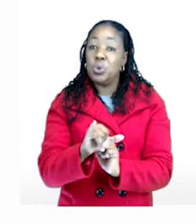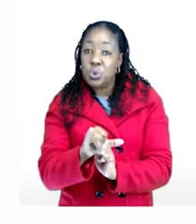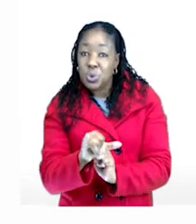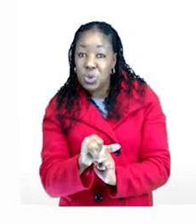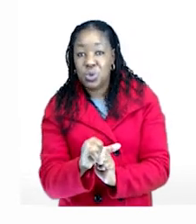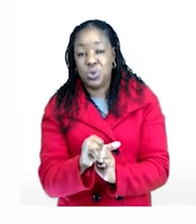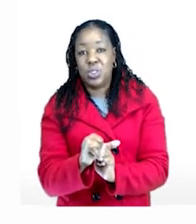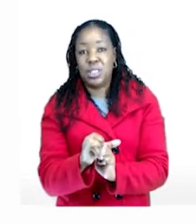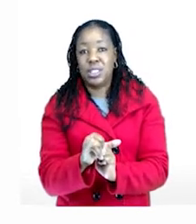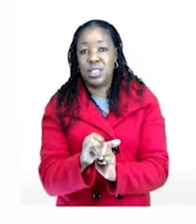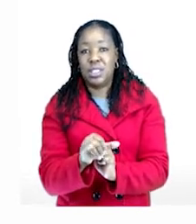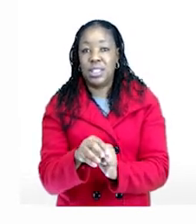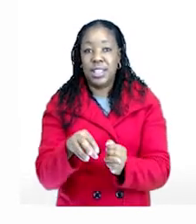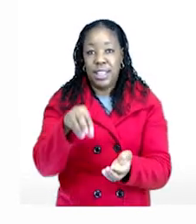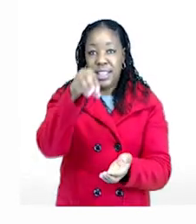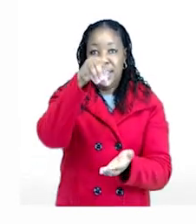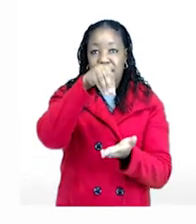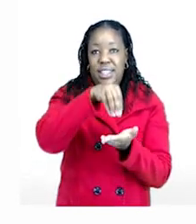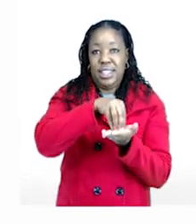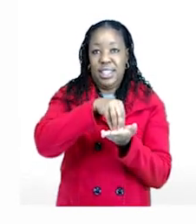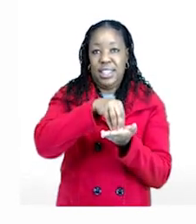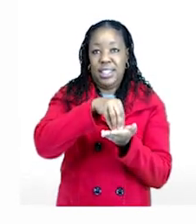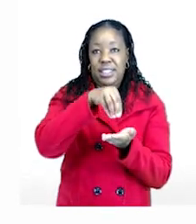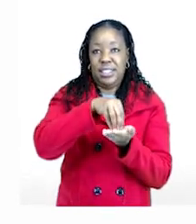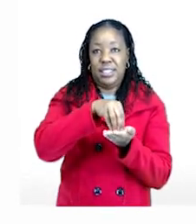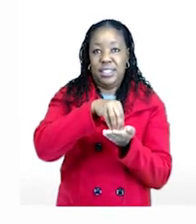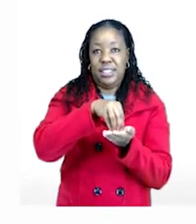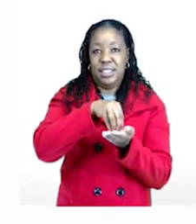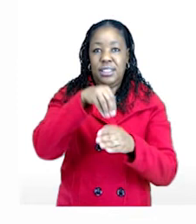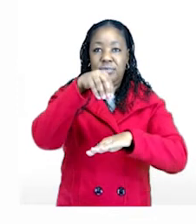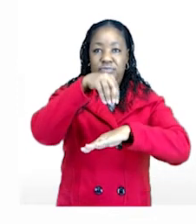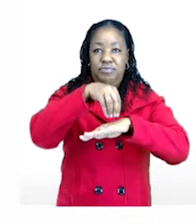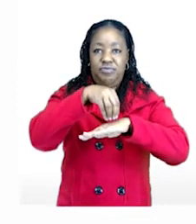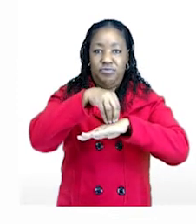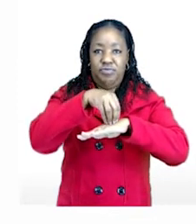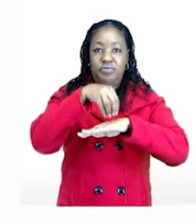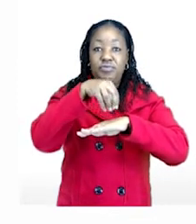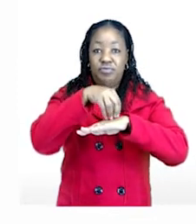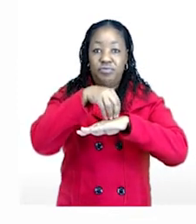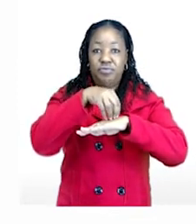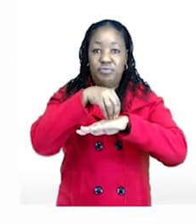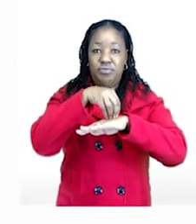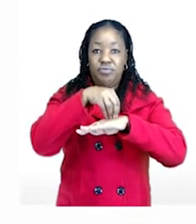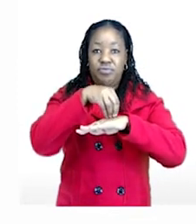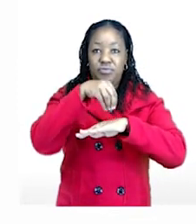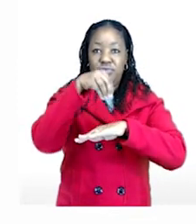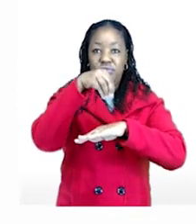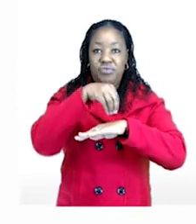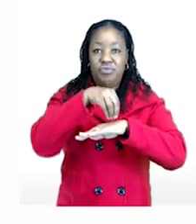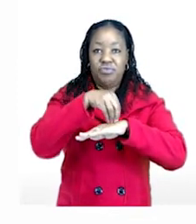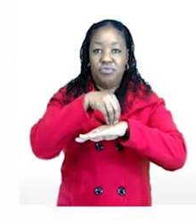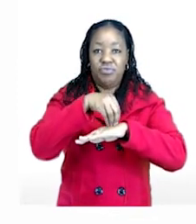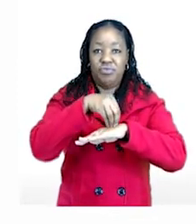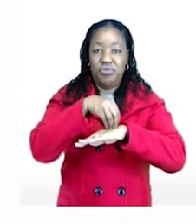something different on the lids of the pots. Let's look at the top part of the lid. It's